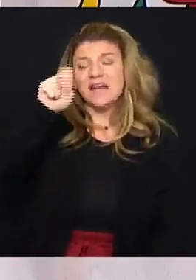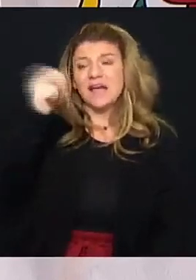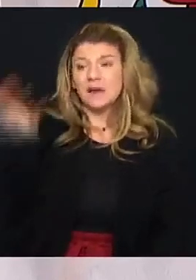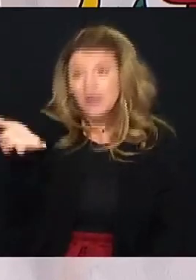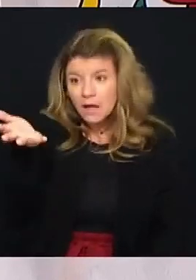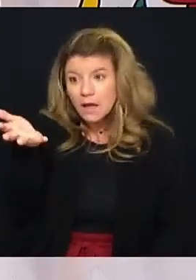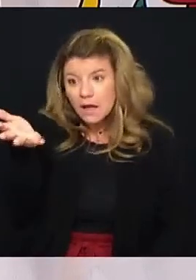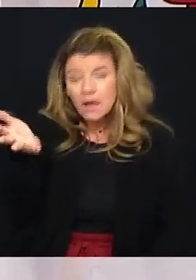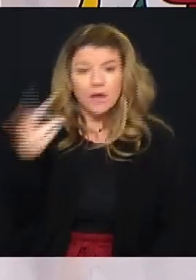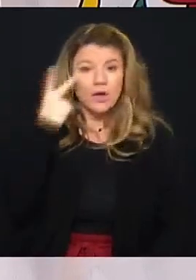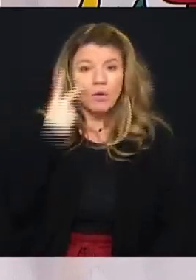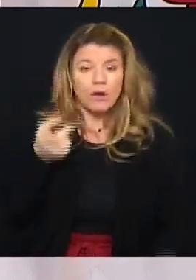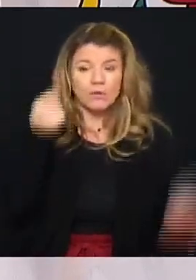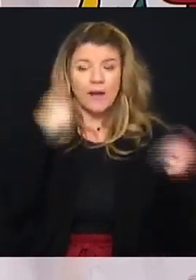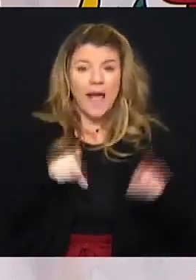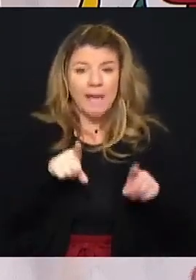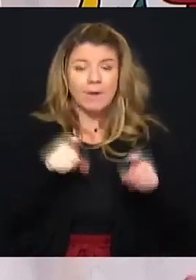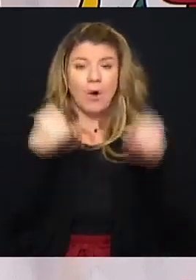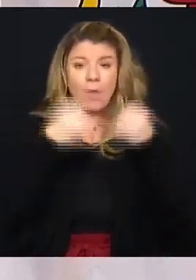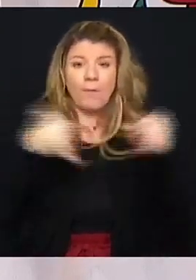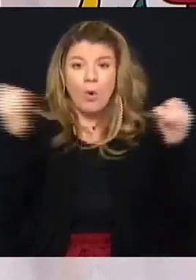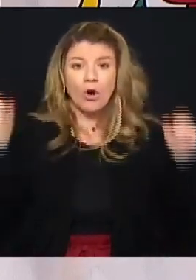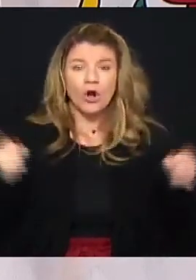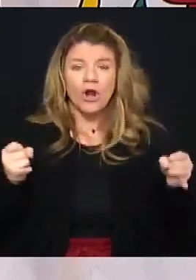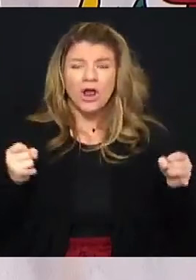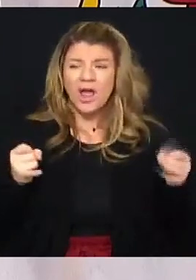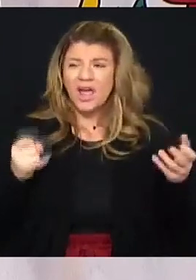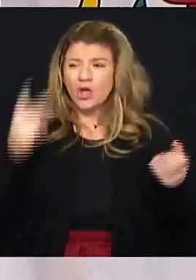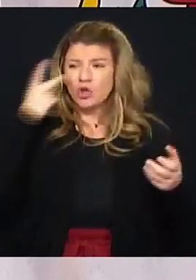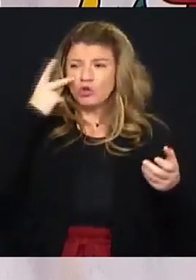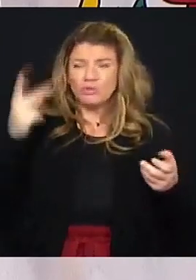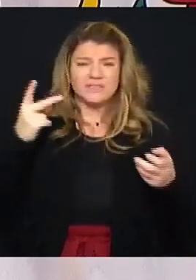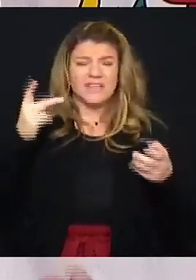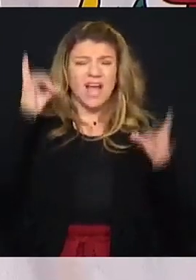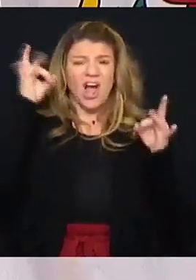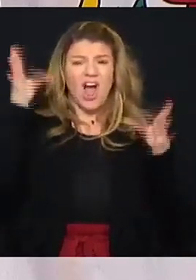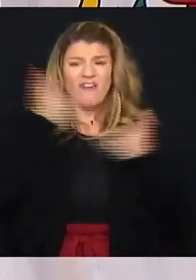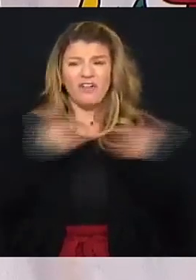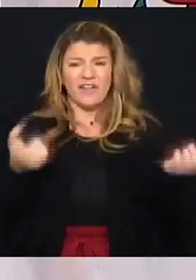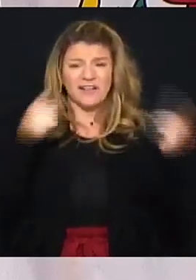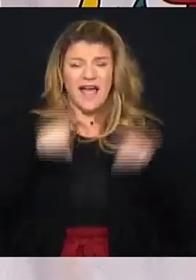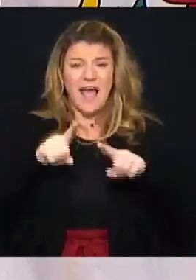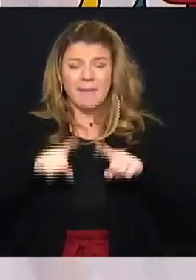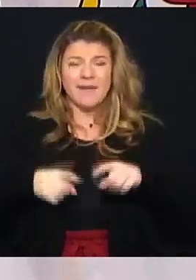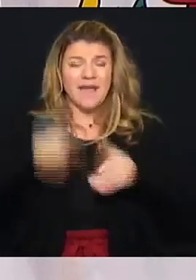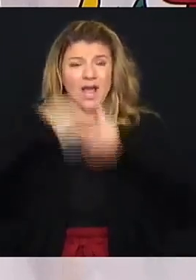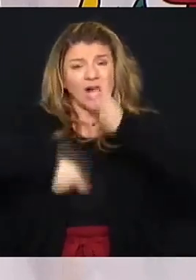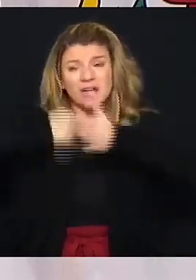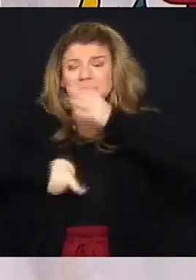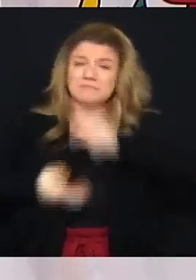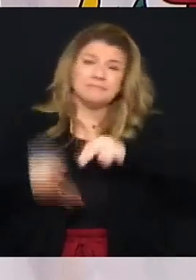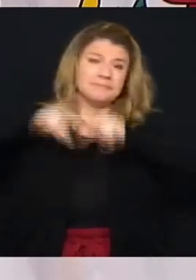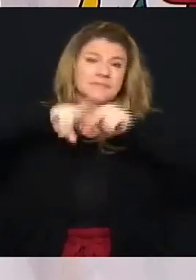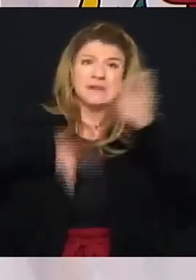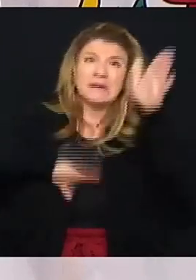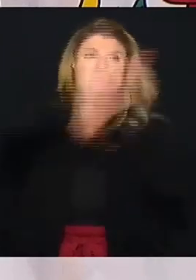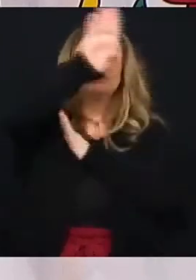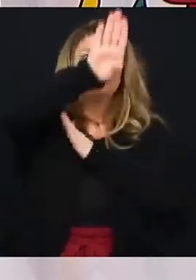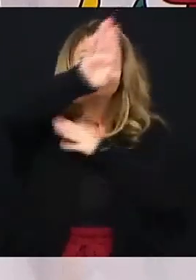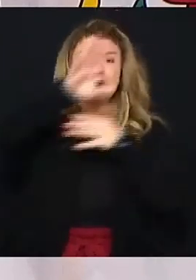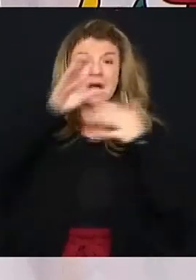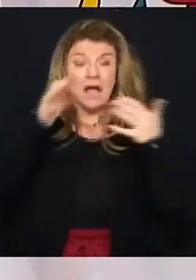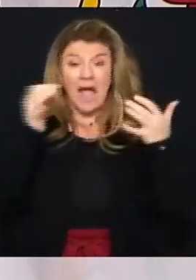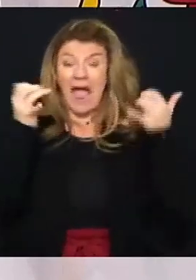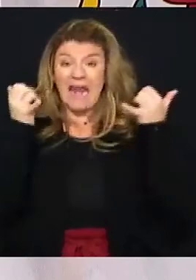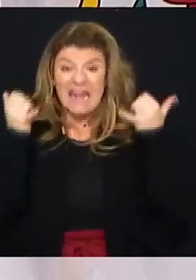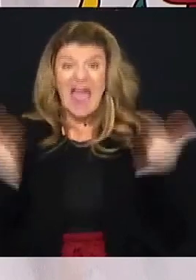absolutely watch what's going on in our border. You see crime all over the place, and you see inflation shooting right through the roof.